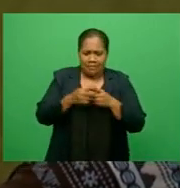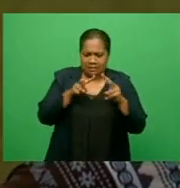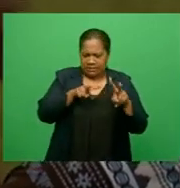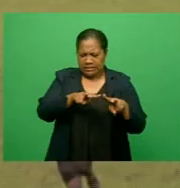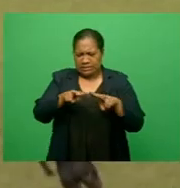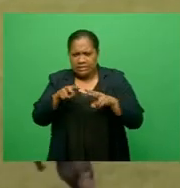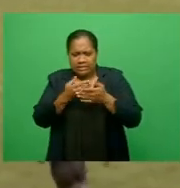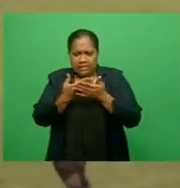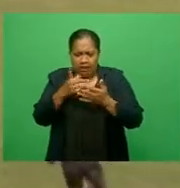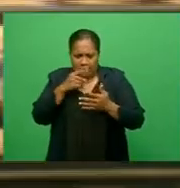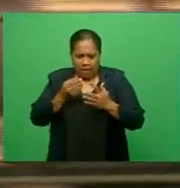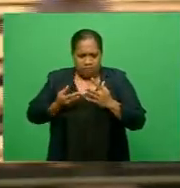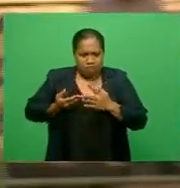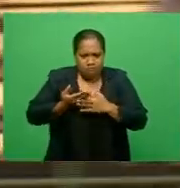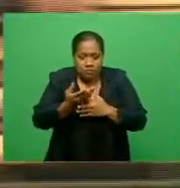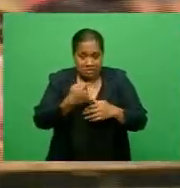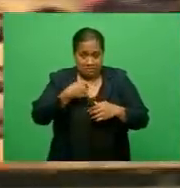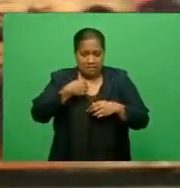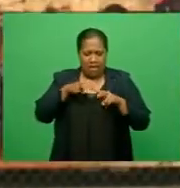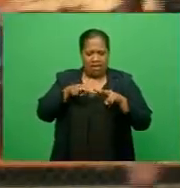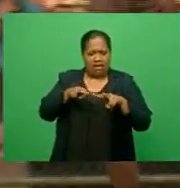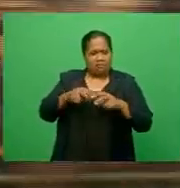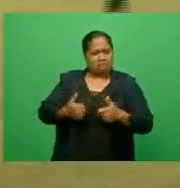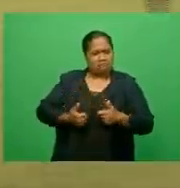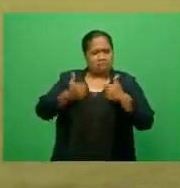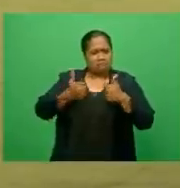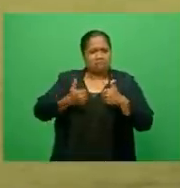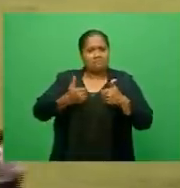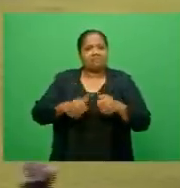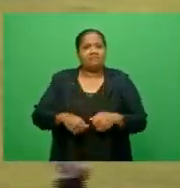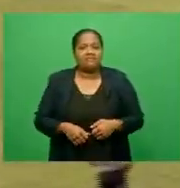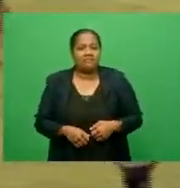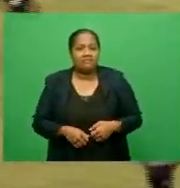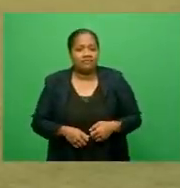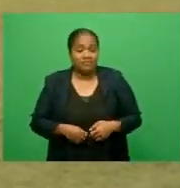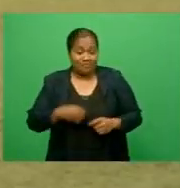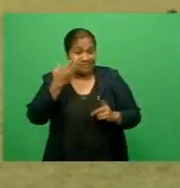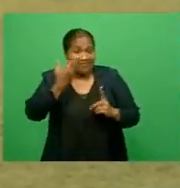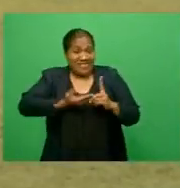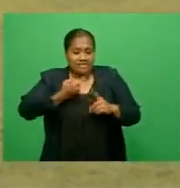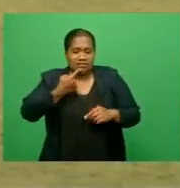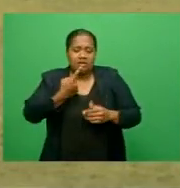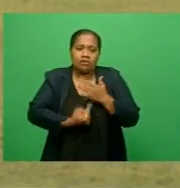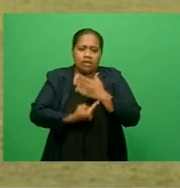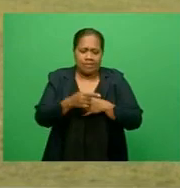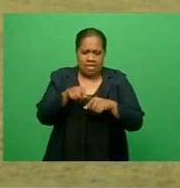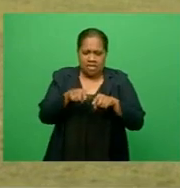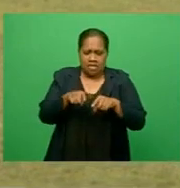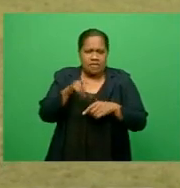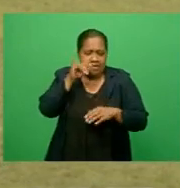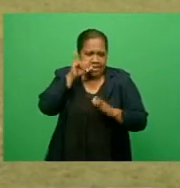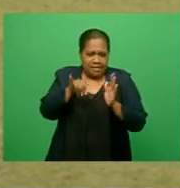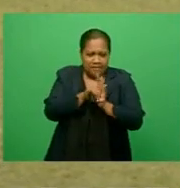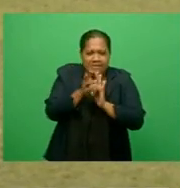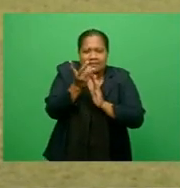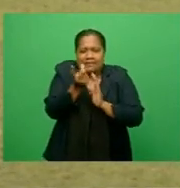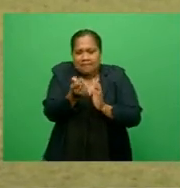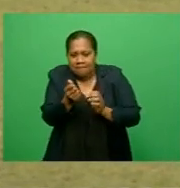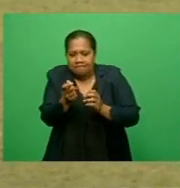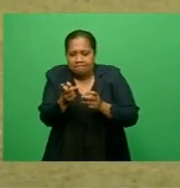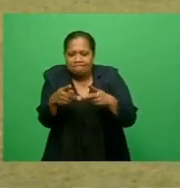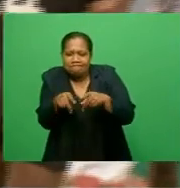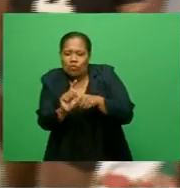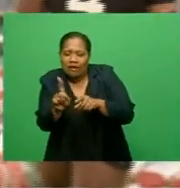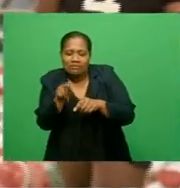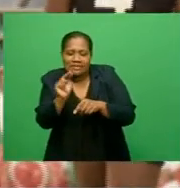perspective, really good. Baber says the tournament has also helped them identify some areas of concern. The teams have had a go at us. We